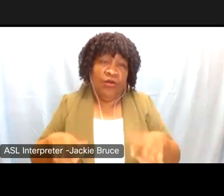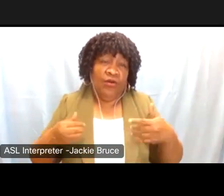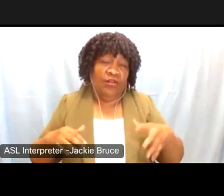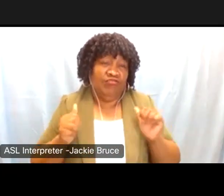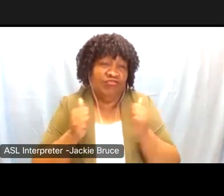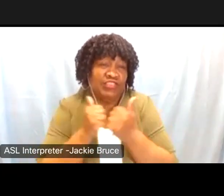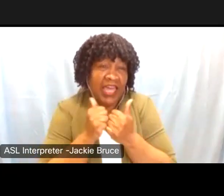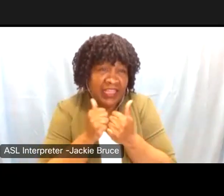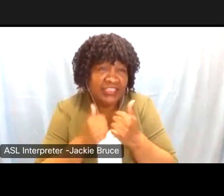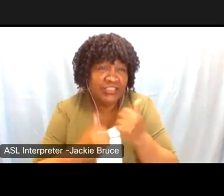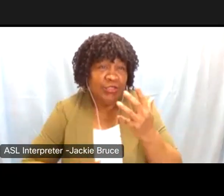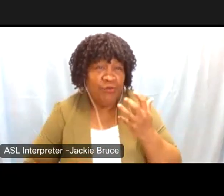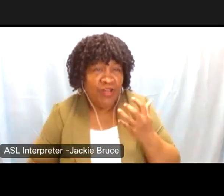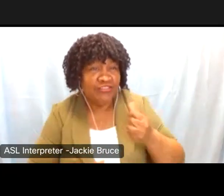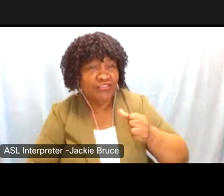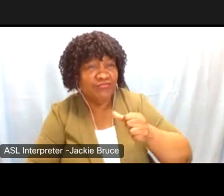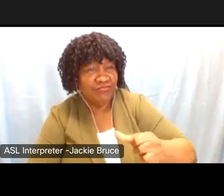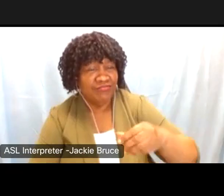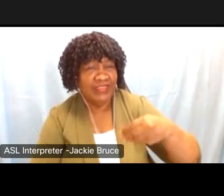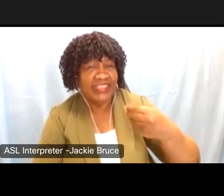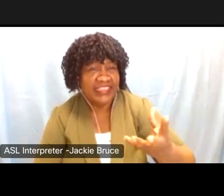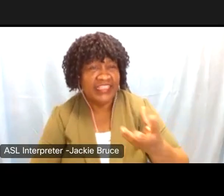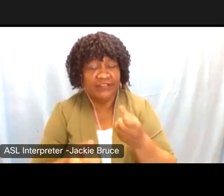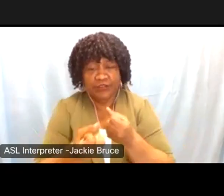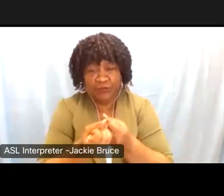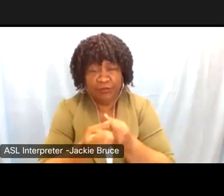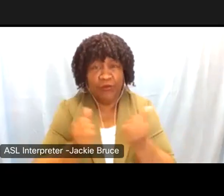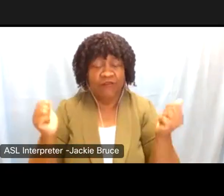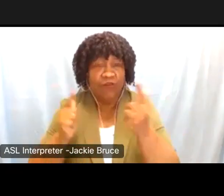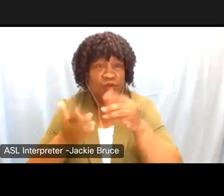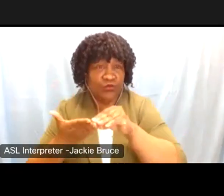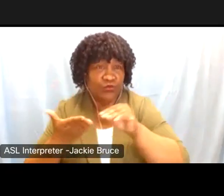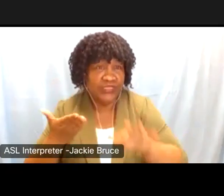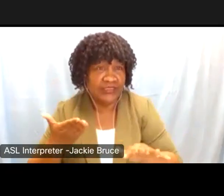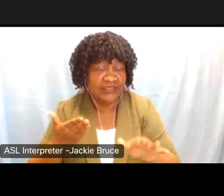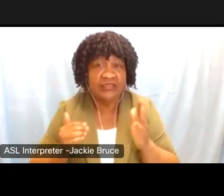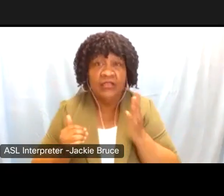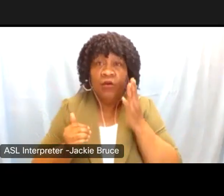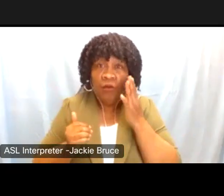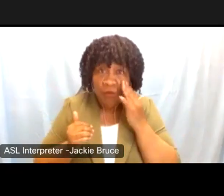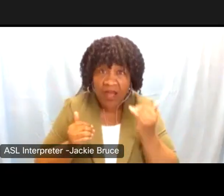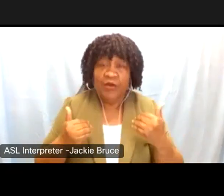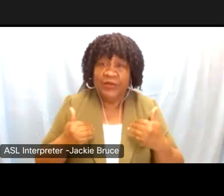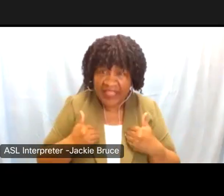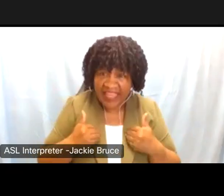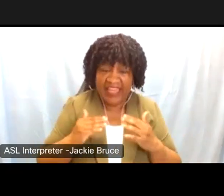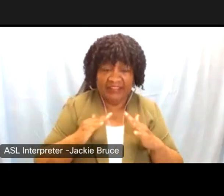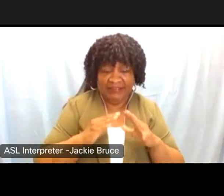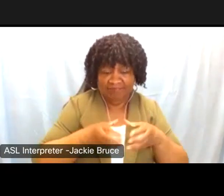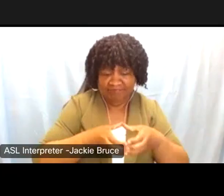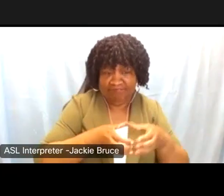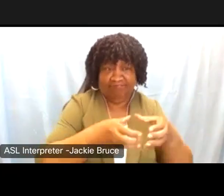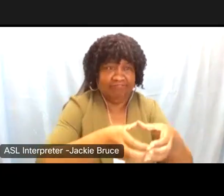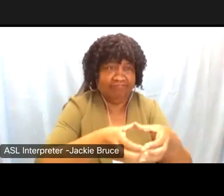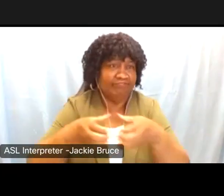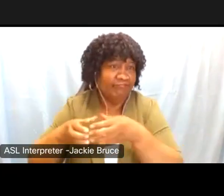to continue to provide support for our students because we have community spaces in our department